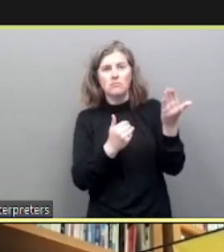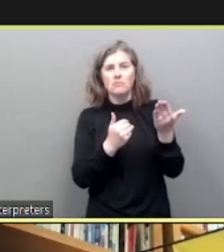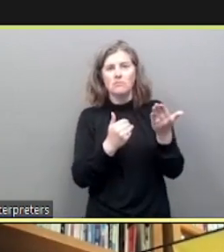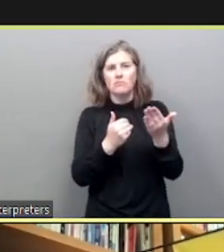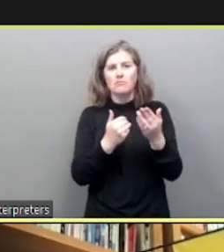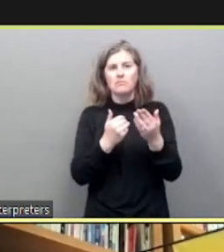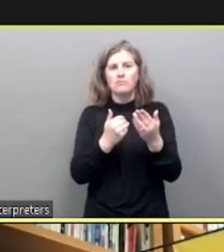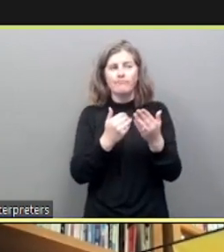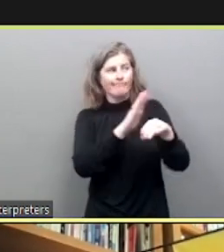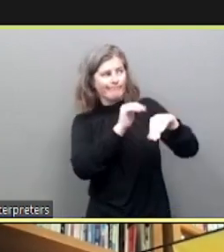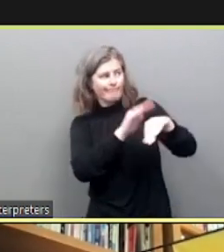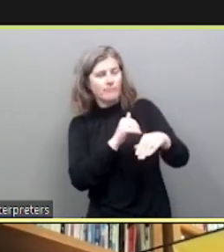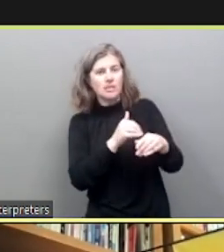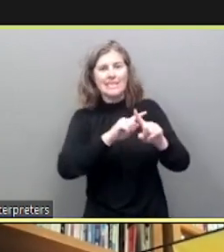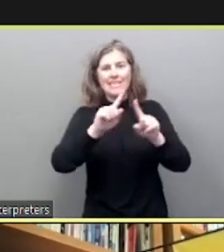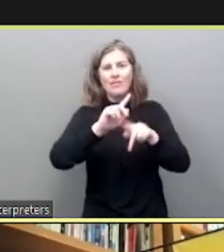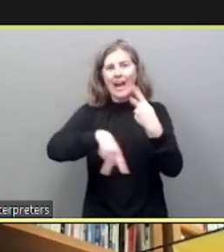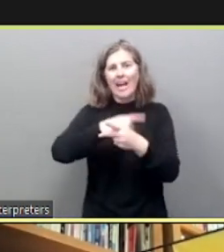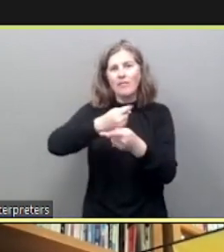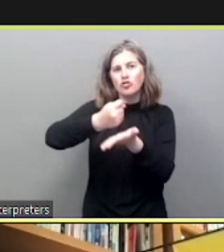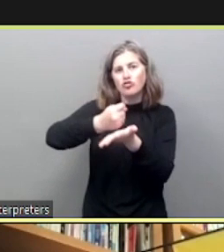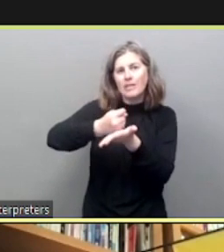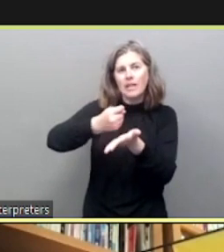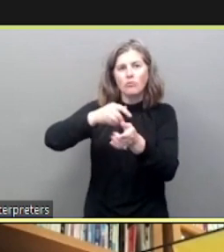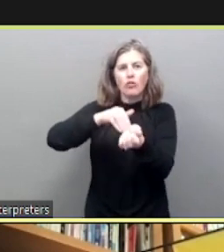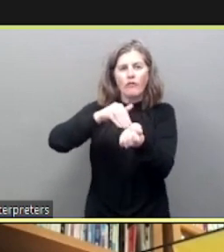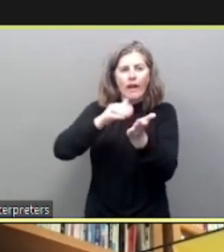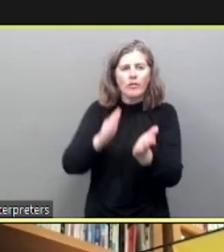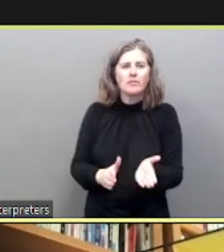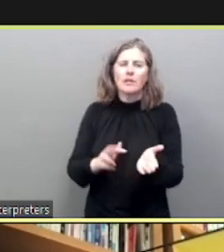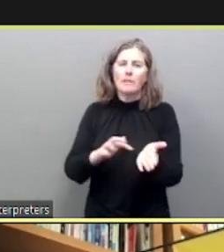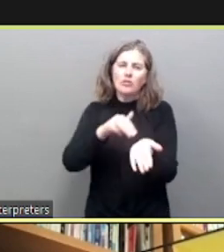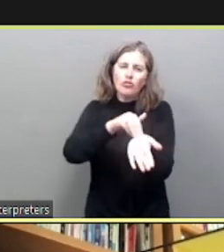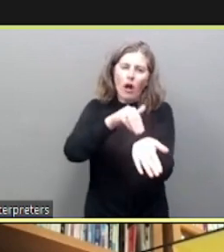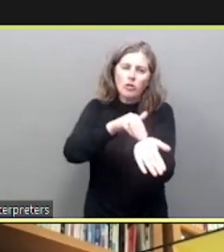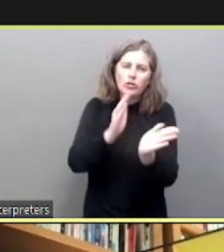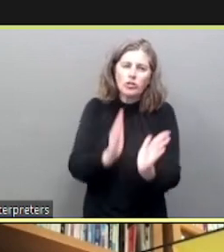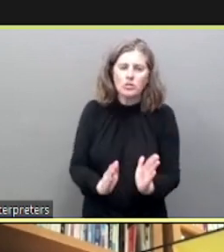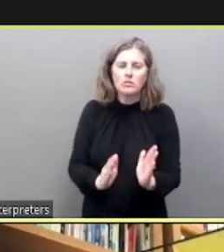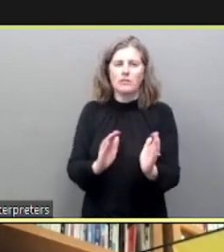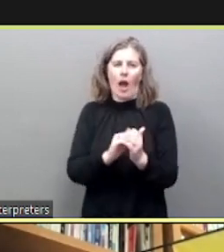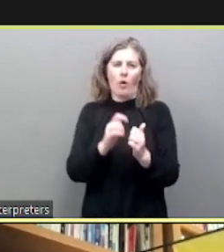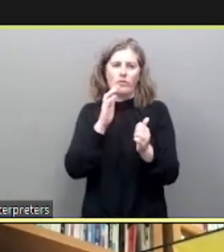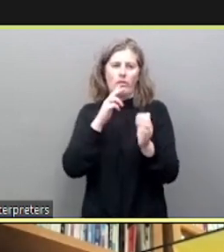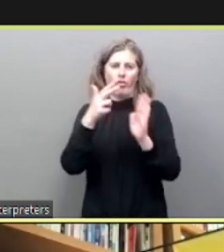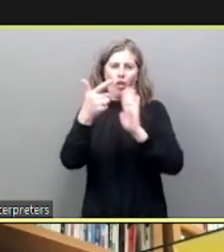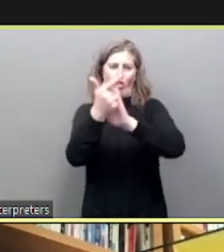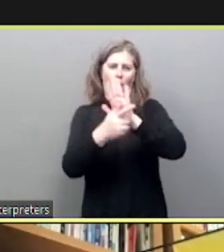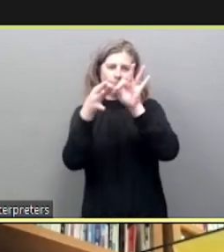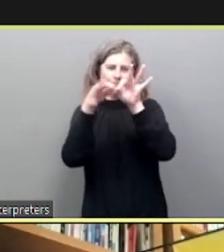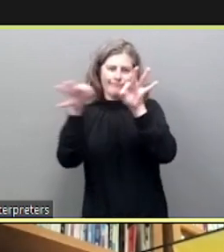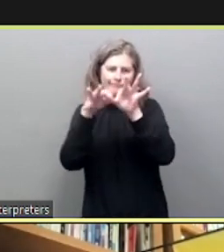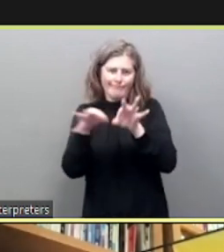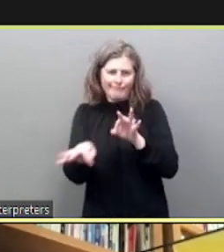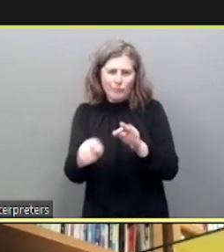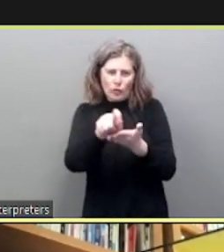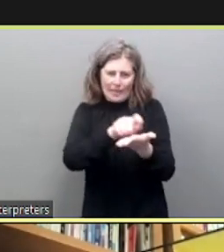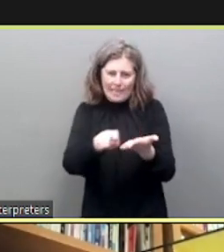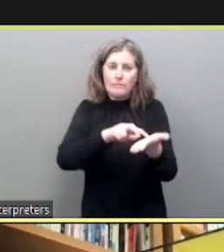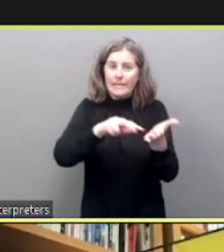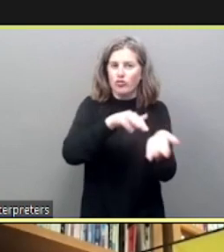treating providers, and this mainly applies here to physicians just because of the way the laws and the boards